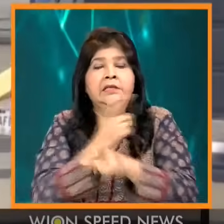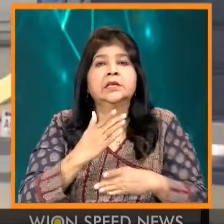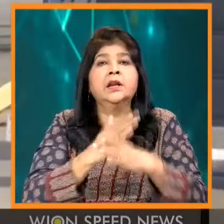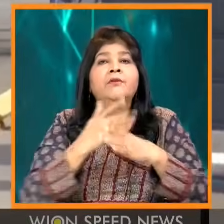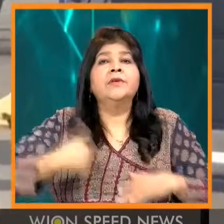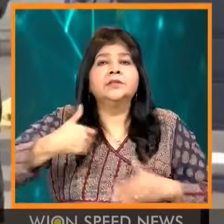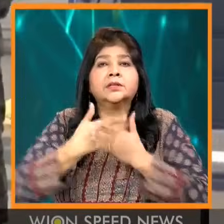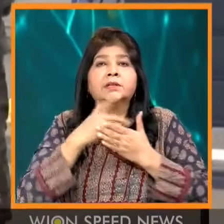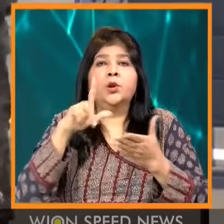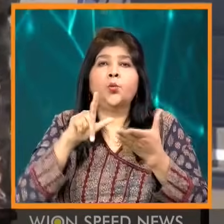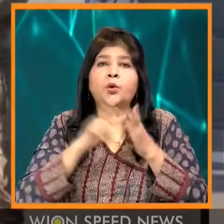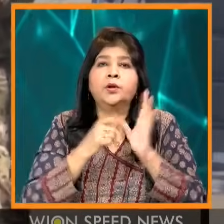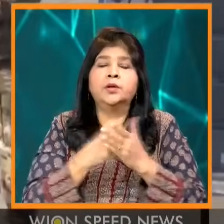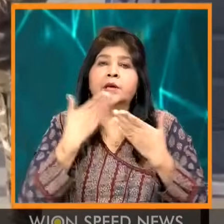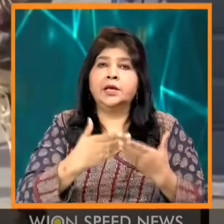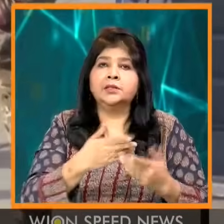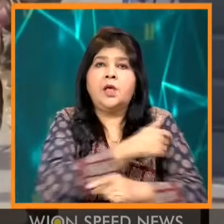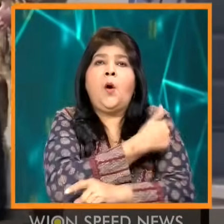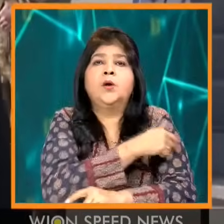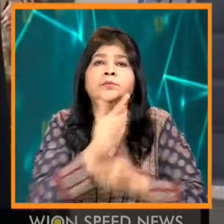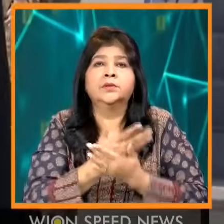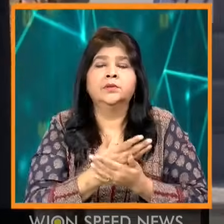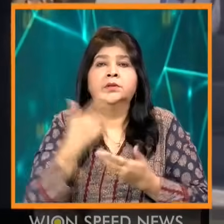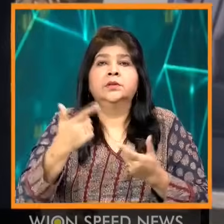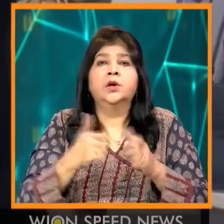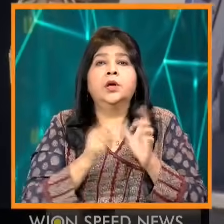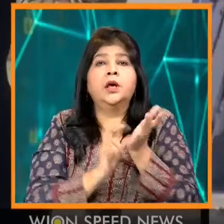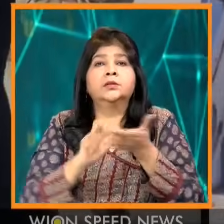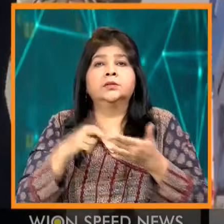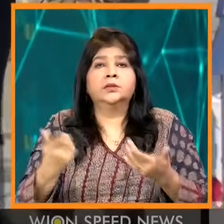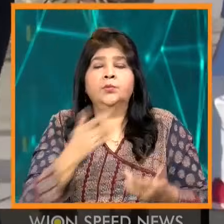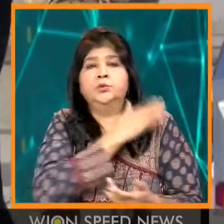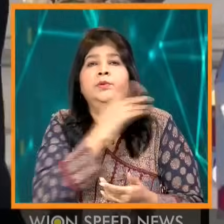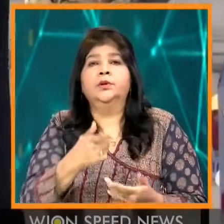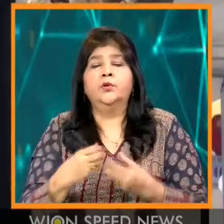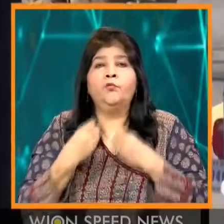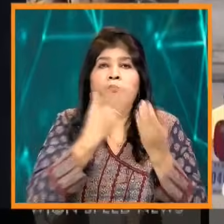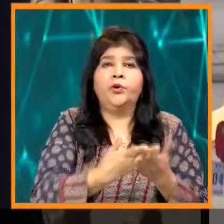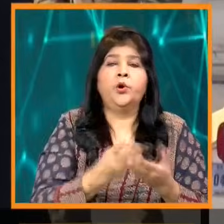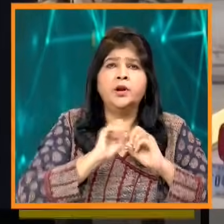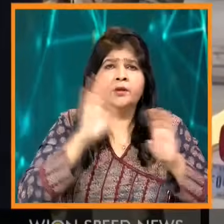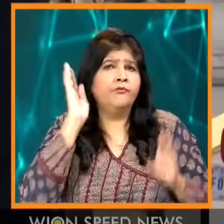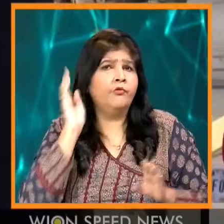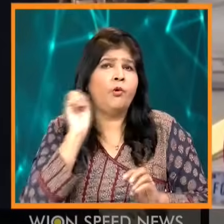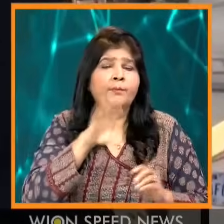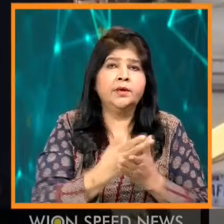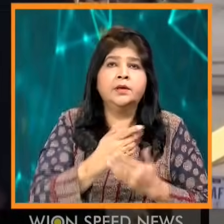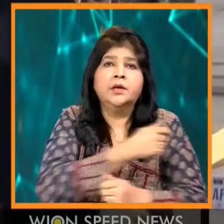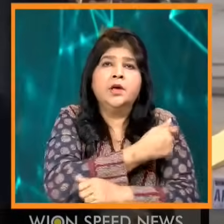Secretary Lloyd Austin had been hospitalized. Now this, as Austin has taken responsibility for not disclosing